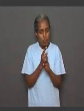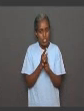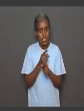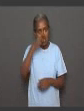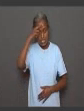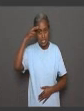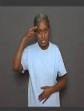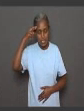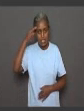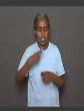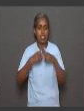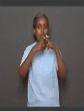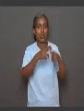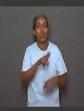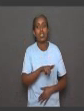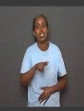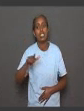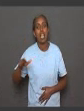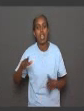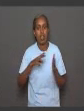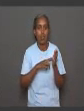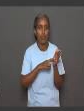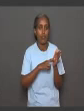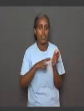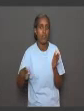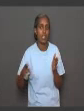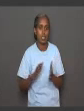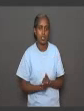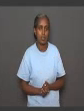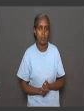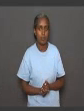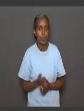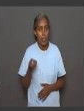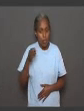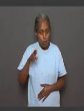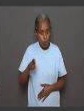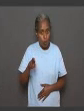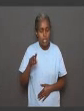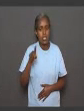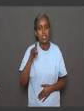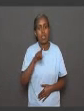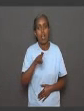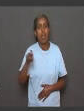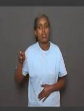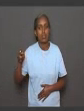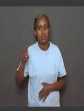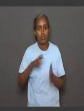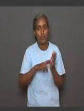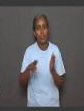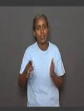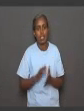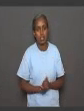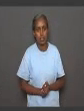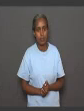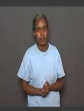is called the line of reflection, or the axis of reflection.